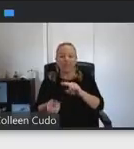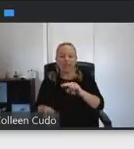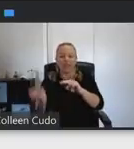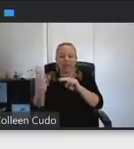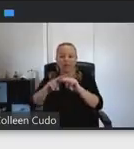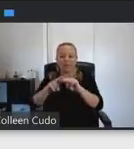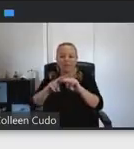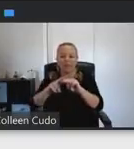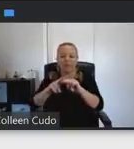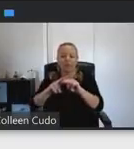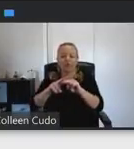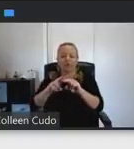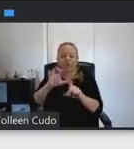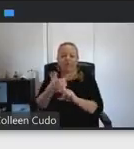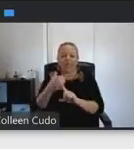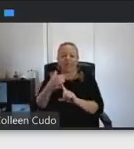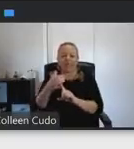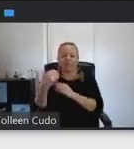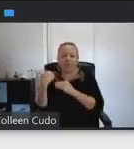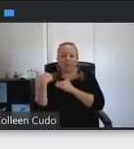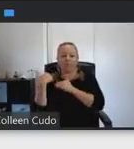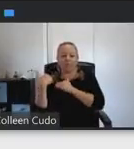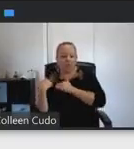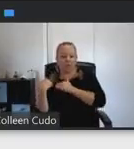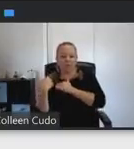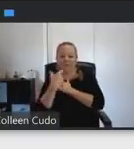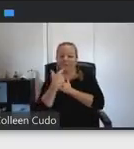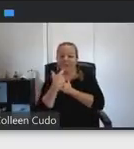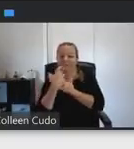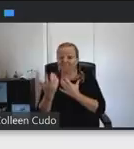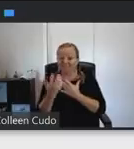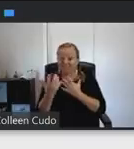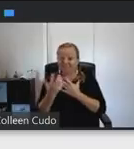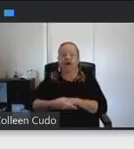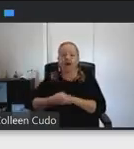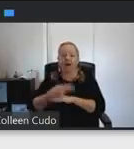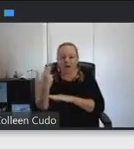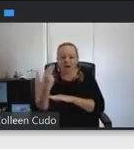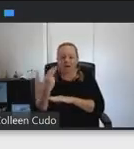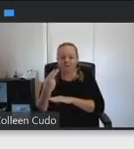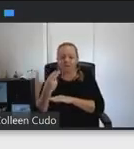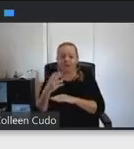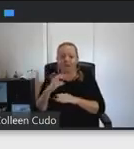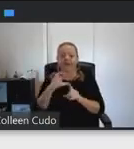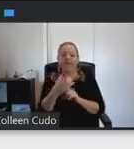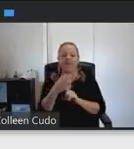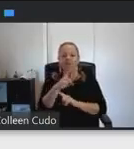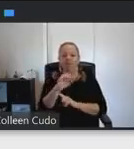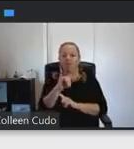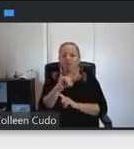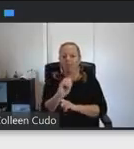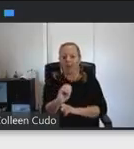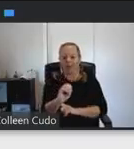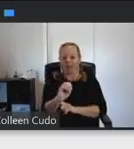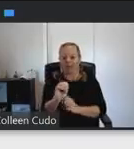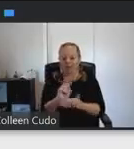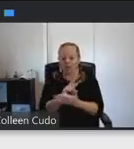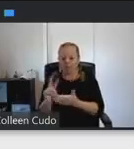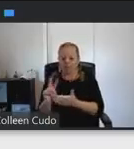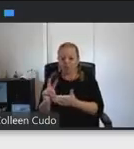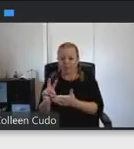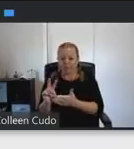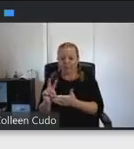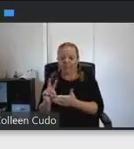the overall number of new cases, is high, what that new case rate is for the most recent 2-week period, and the